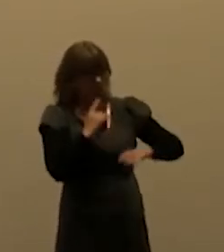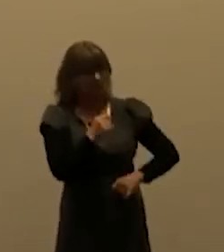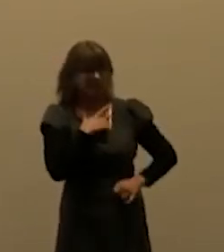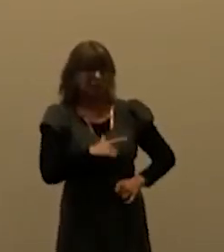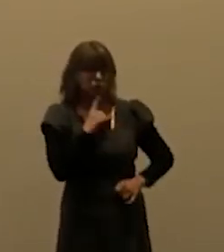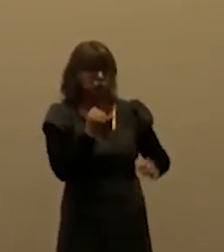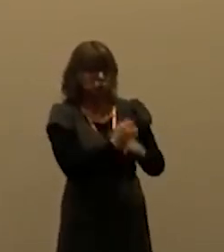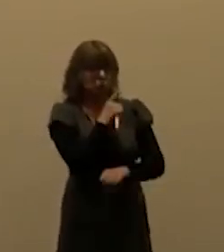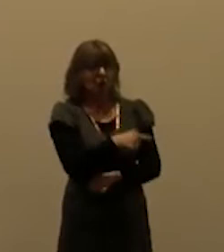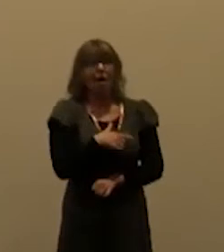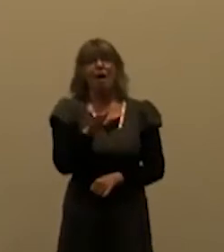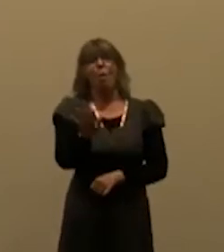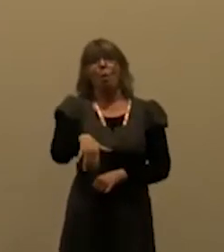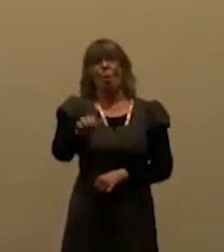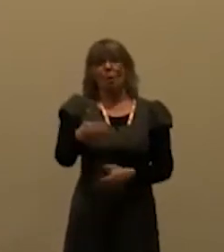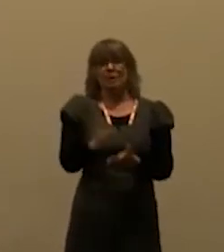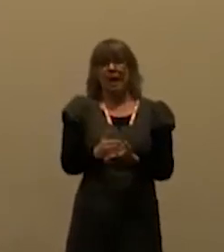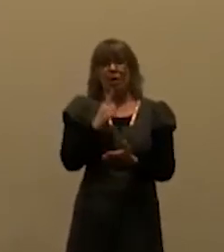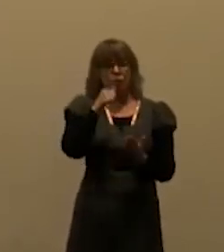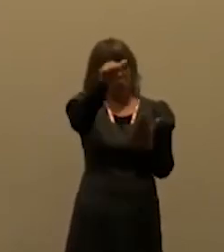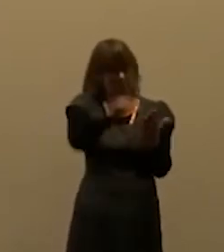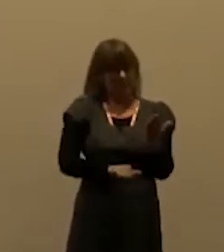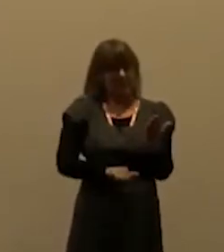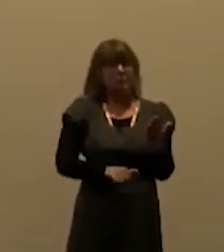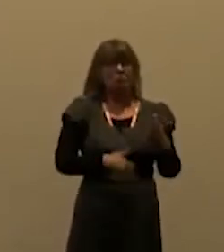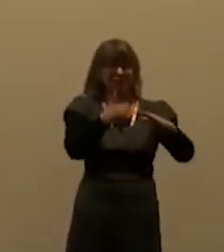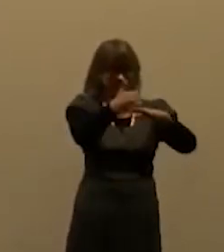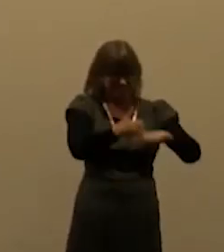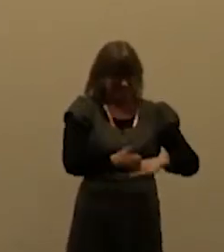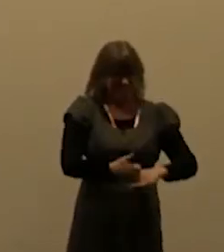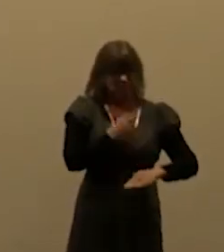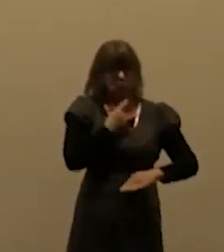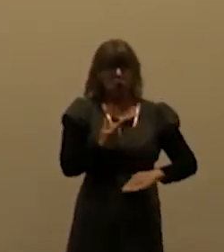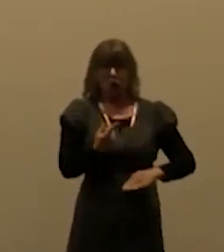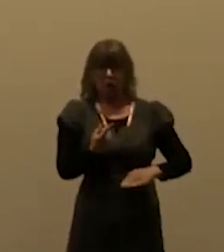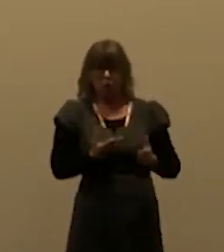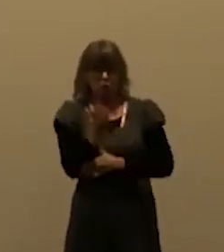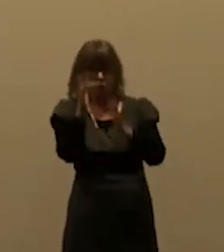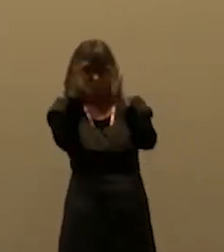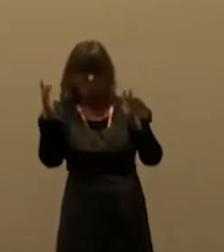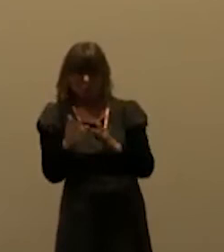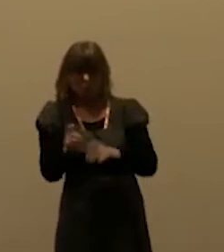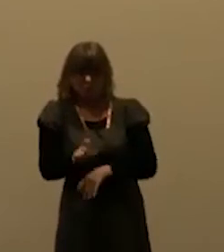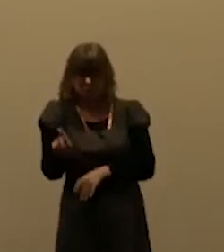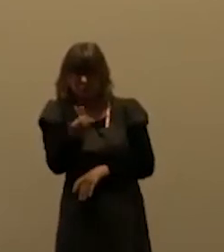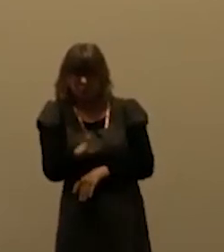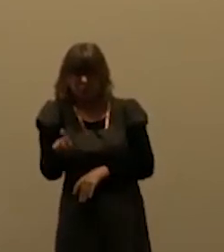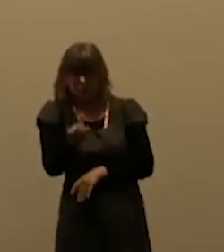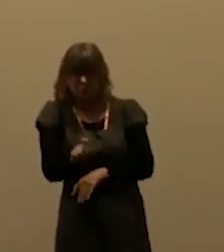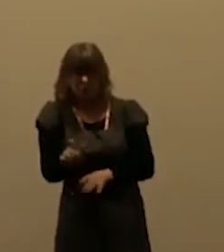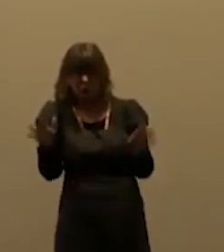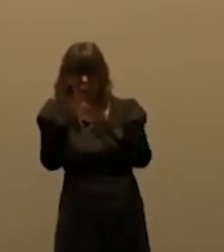just gets me excited. Can you imagine how cool it would be? to go through a list of settings rather than having to navigate through a portal. Exactly, It's massive.